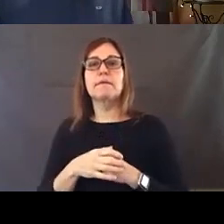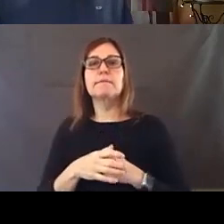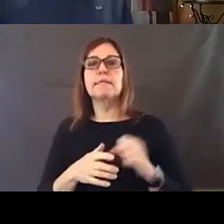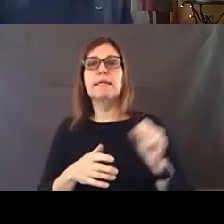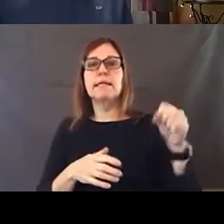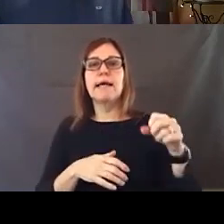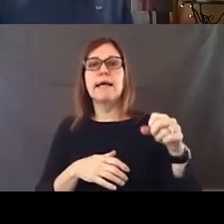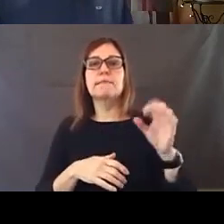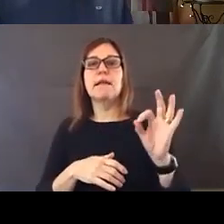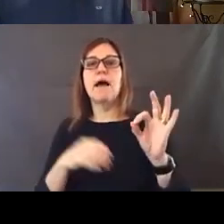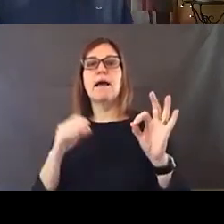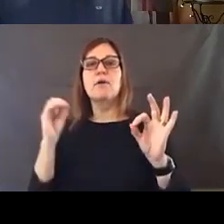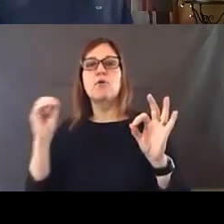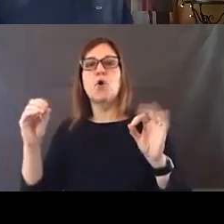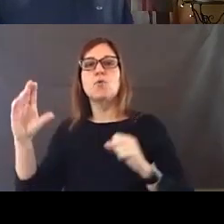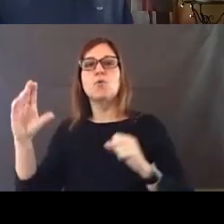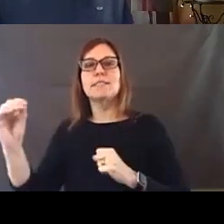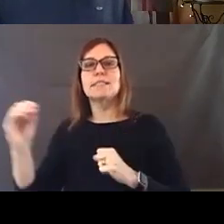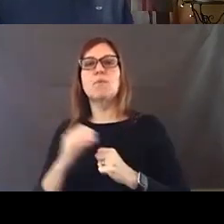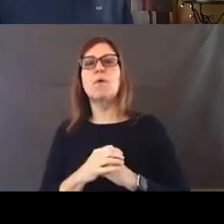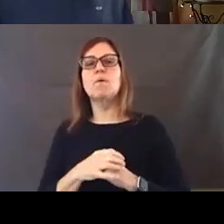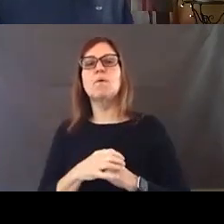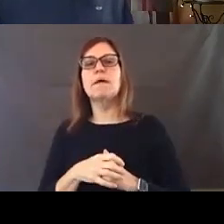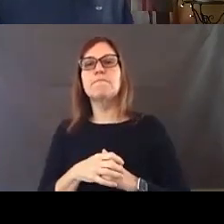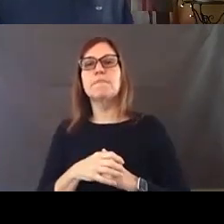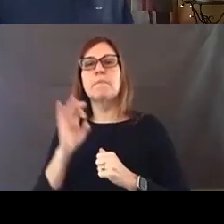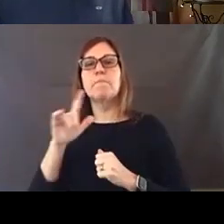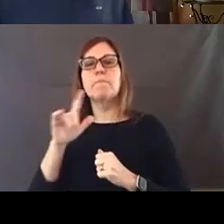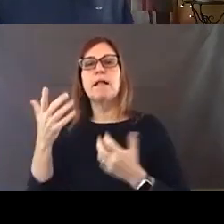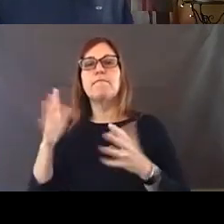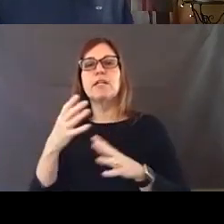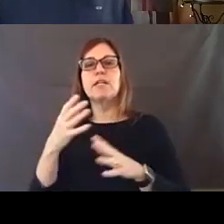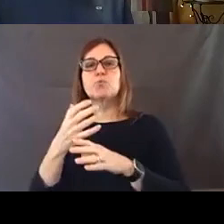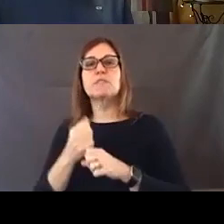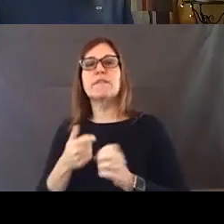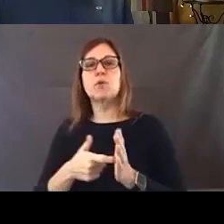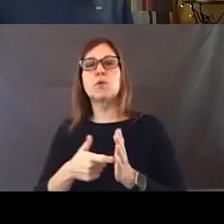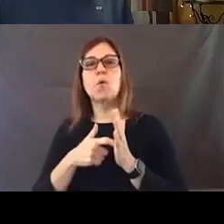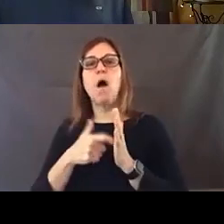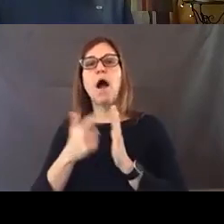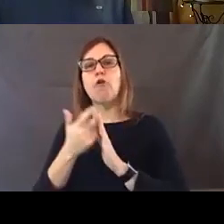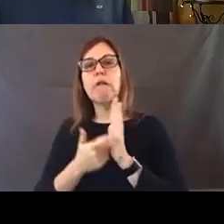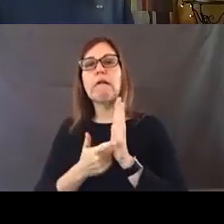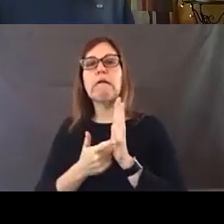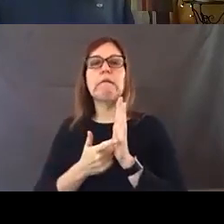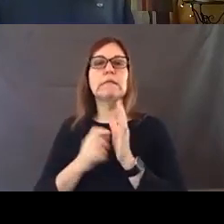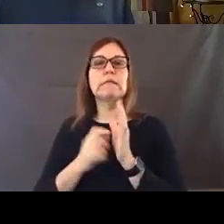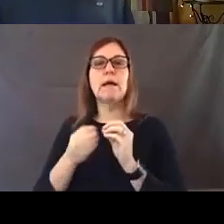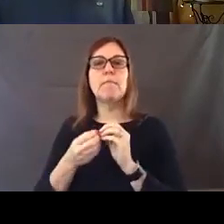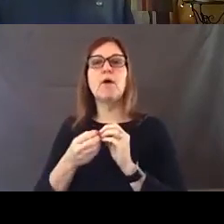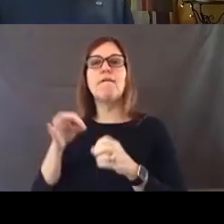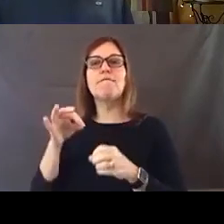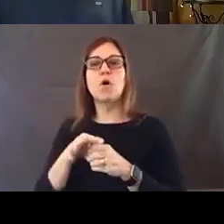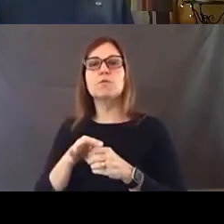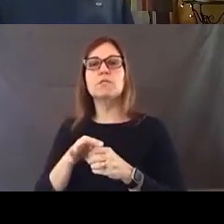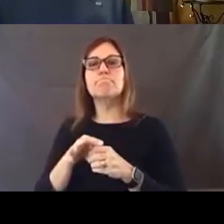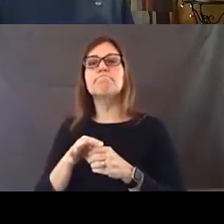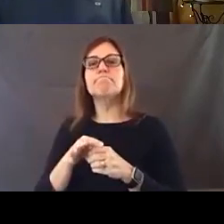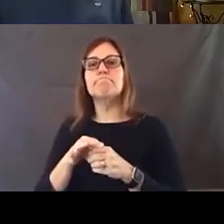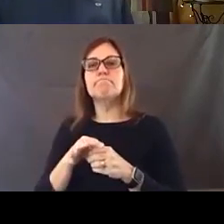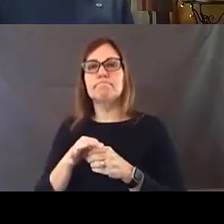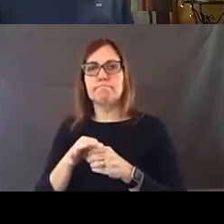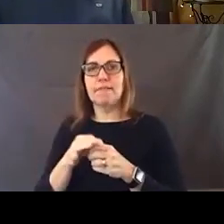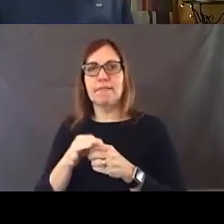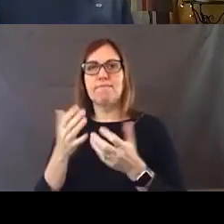0. The bill, having received the legally required number of votes, is finally